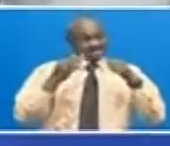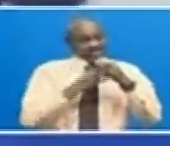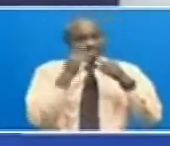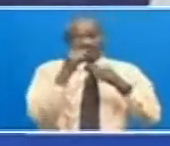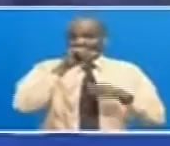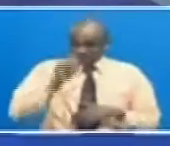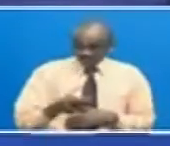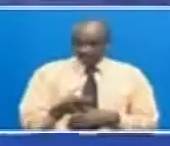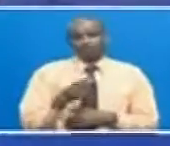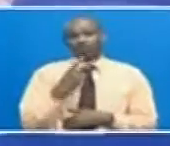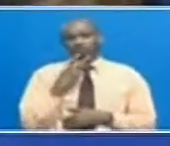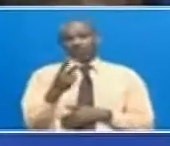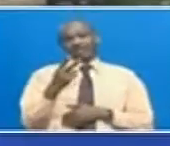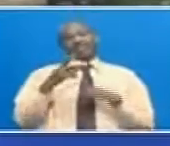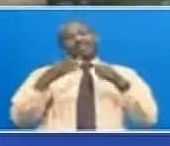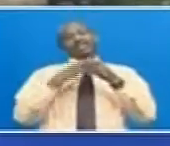381,278 to